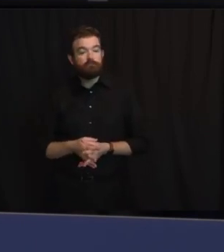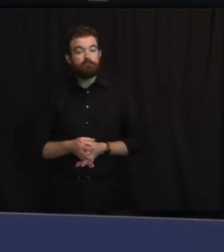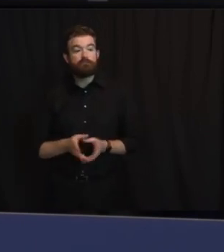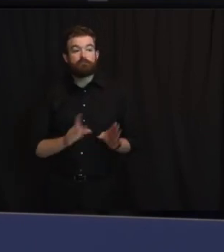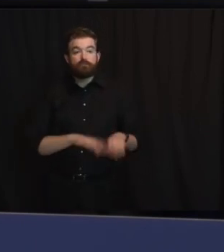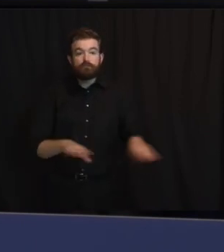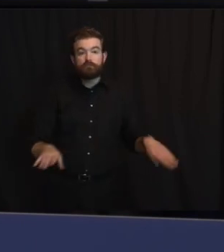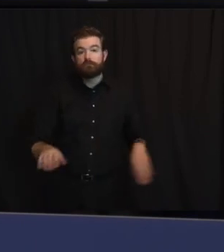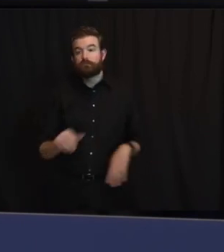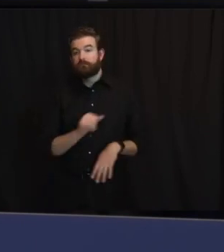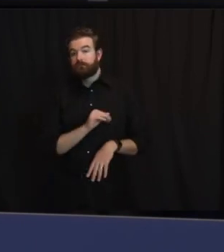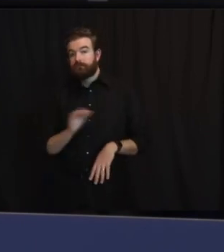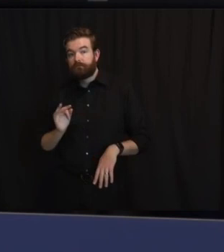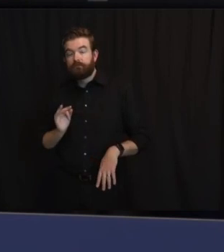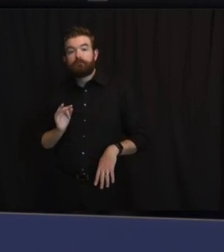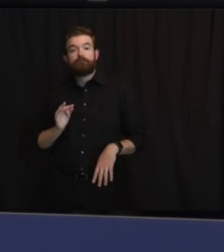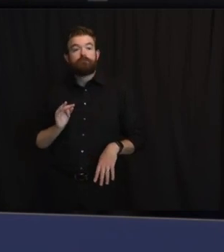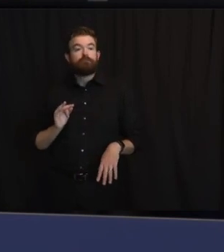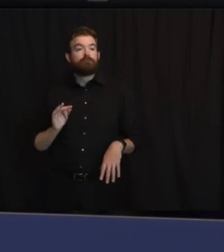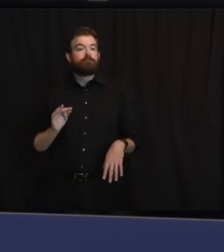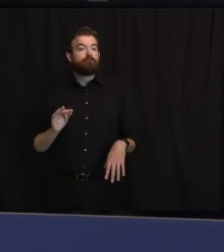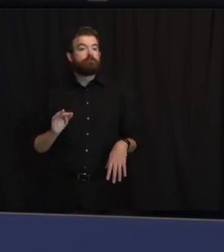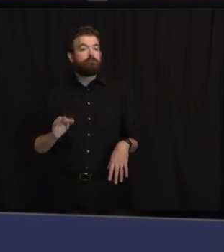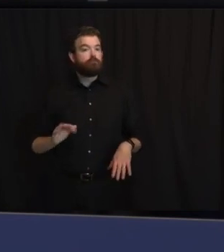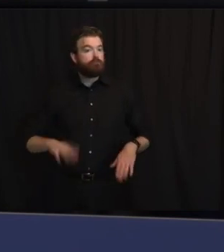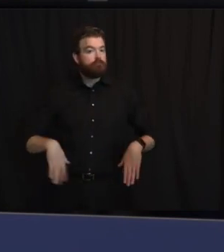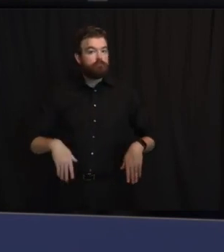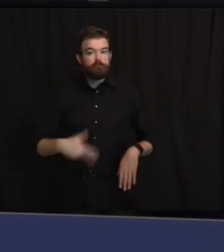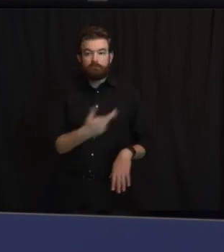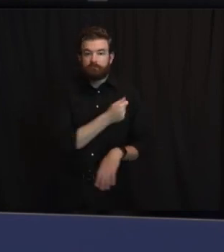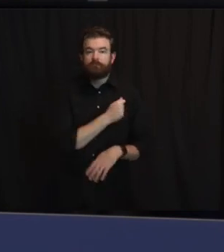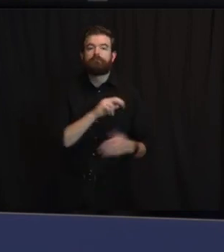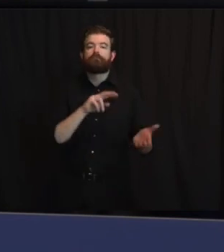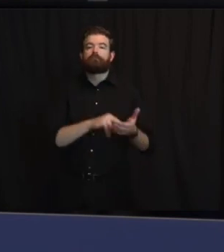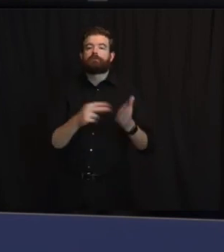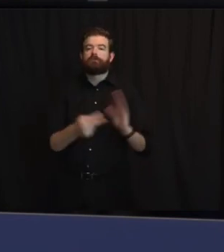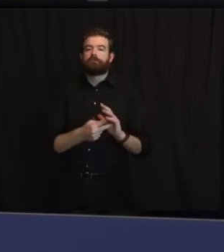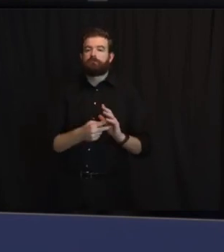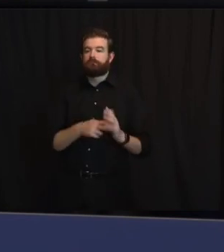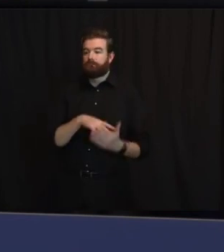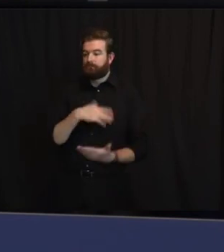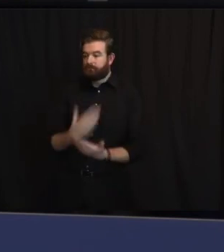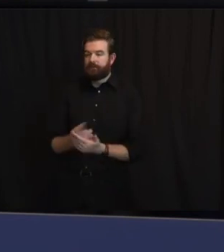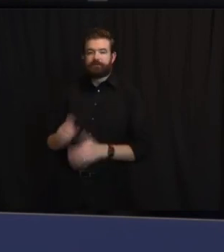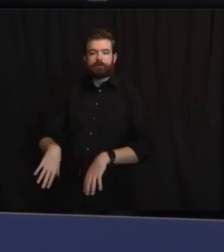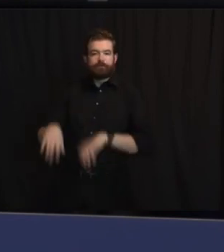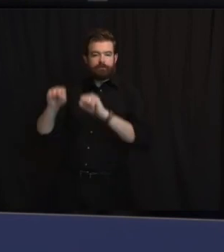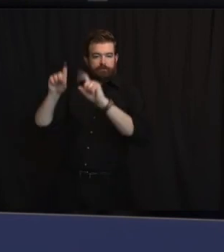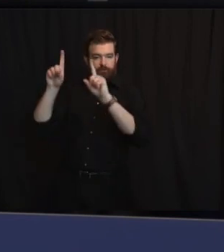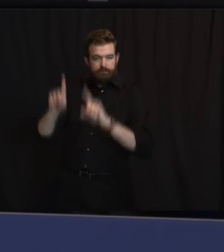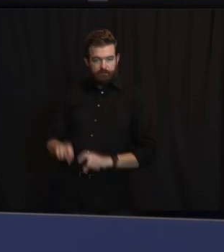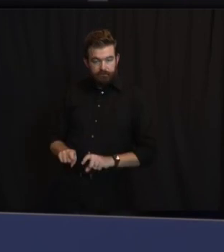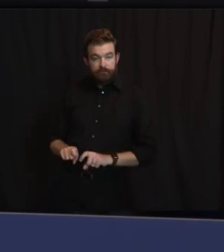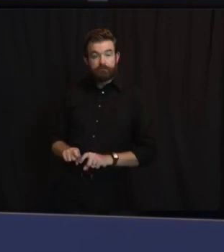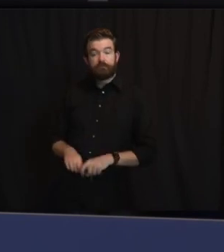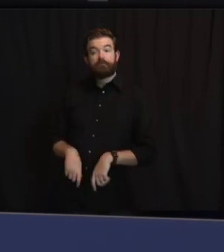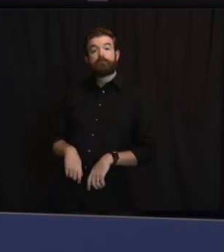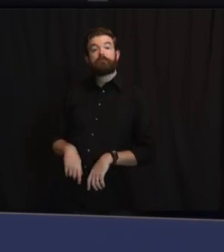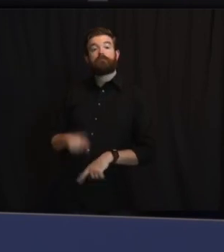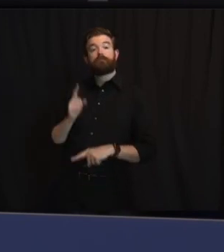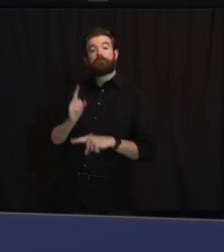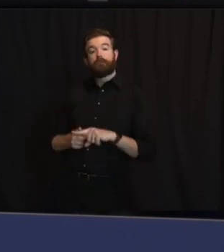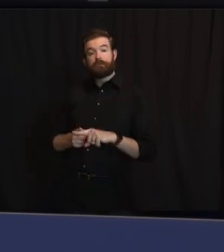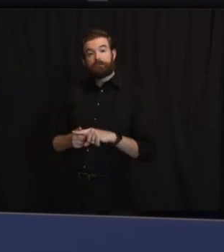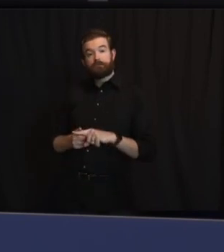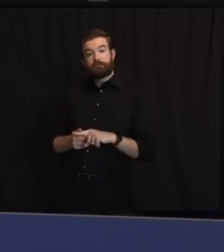site. After arriving, unvaccinated staff and campers will be required to receive a test